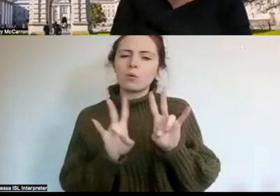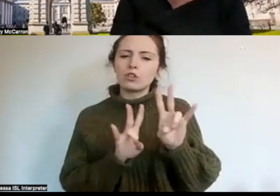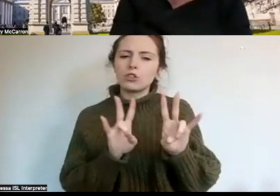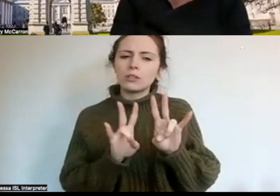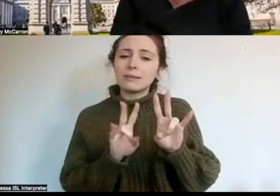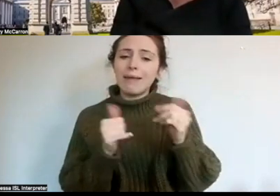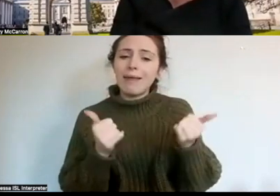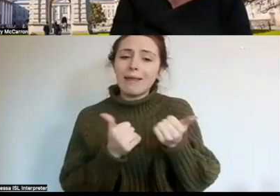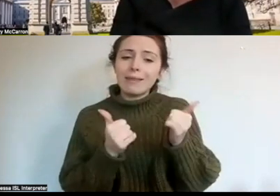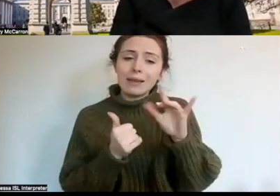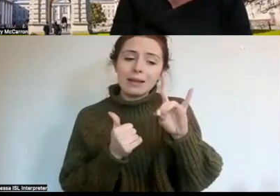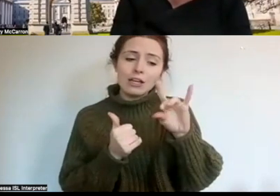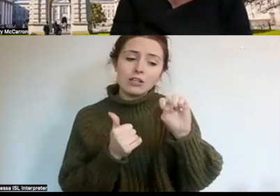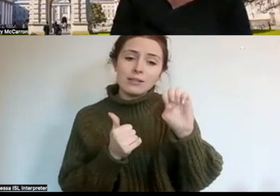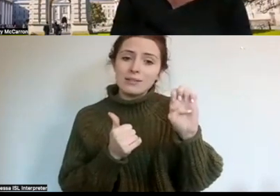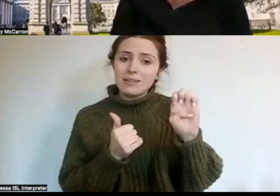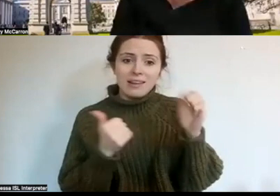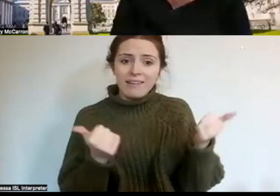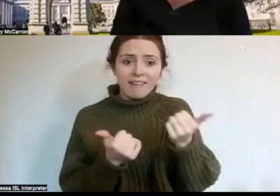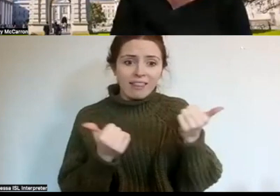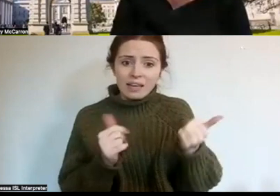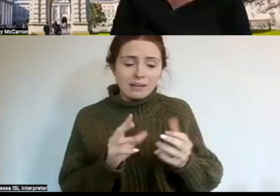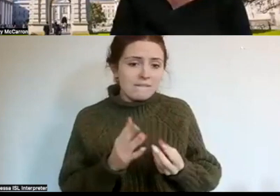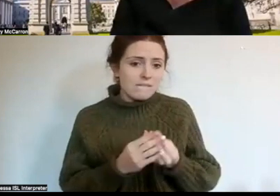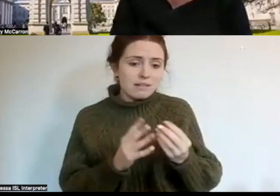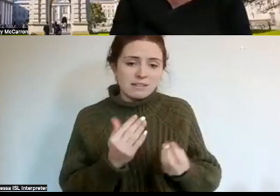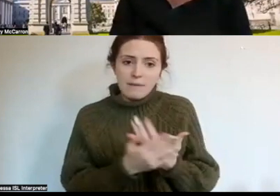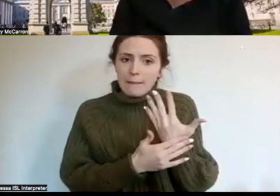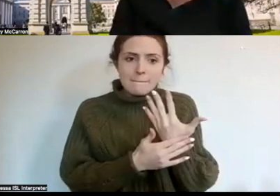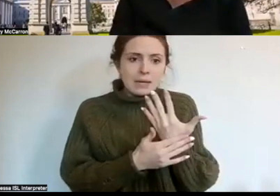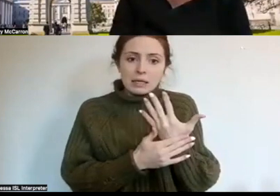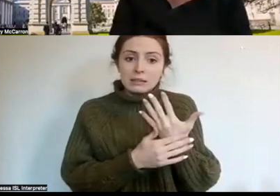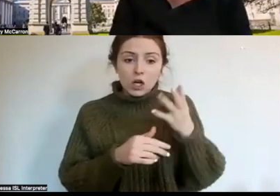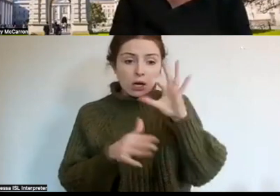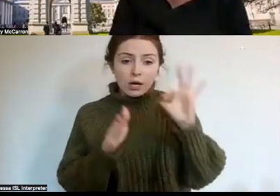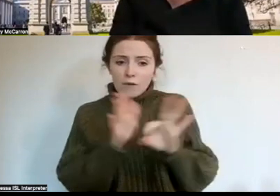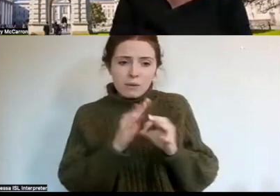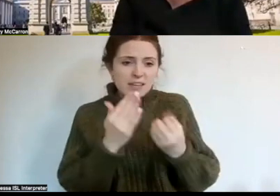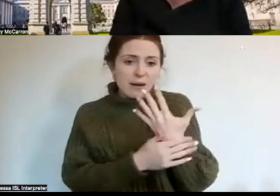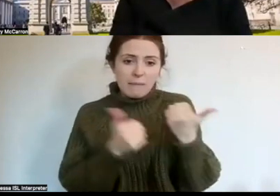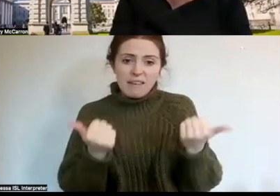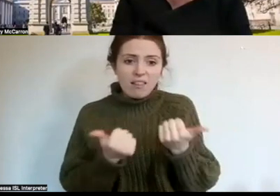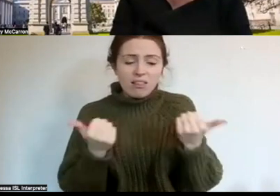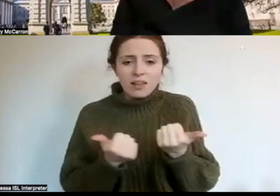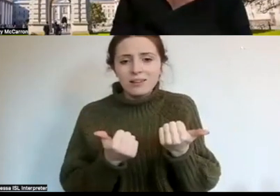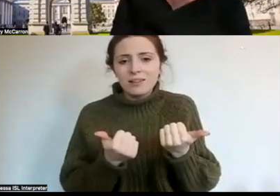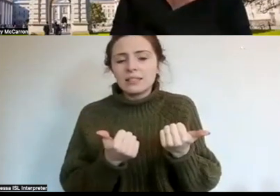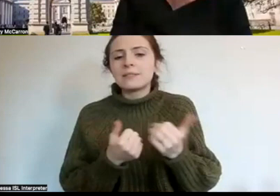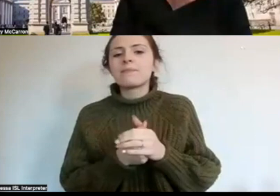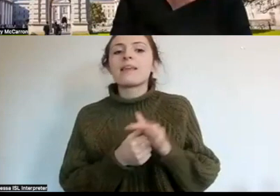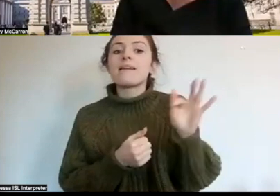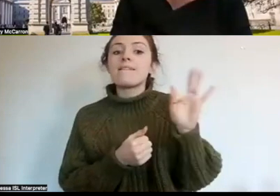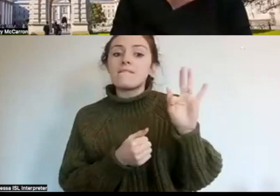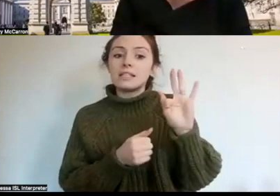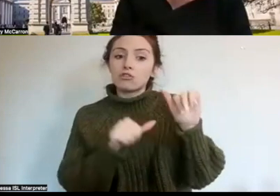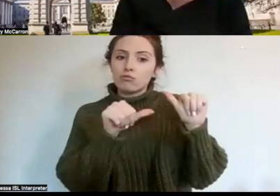at HSC or government level to develop a national policy or standards, and do HICWA have a role? Well, just to say that Fintan has agreed to present to